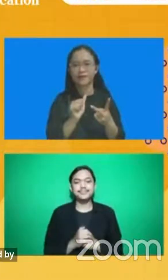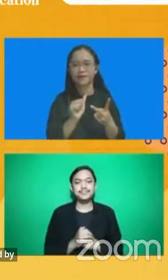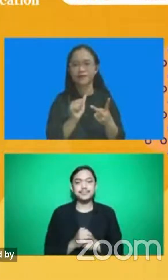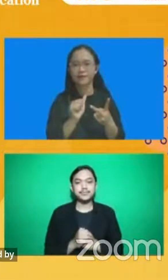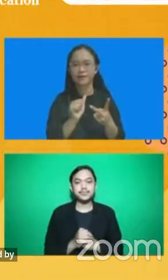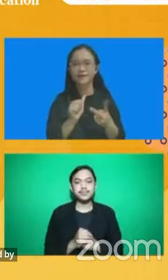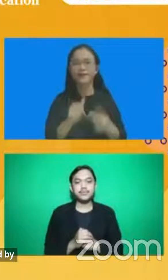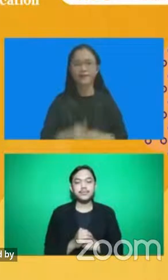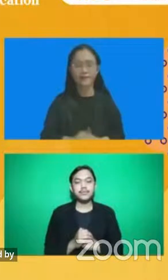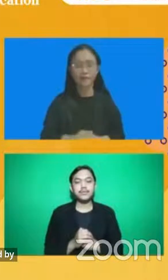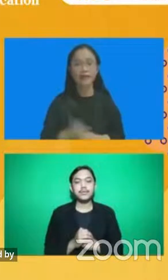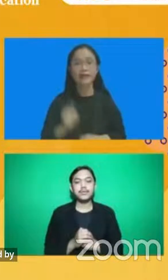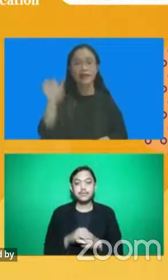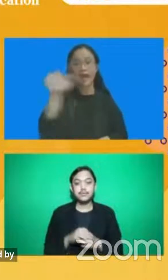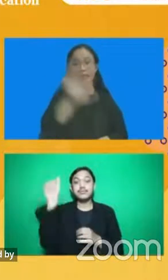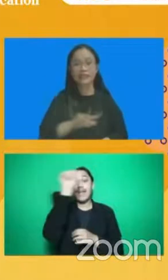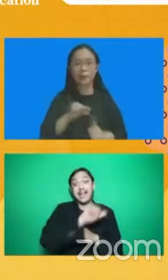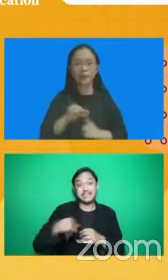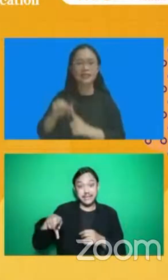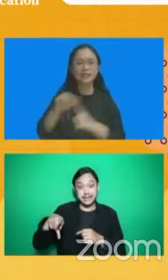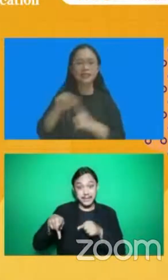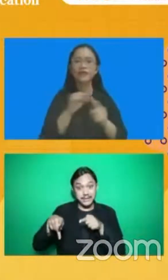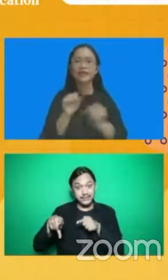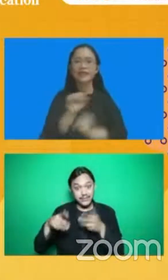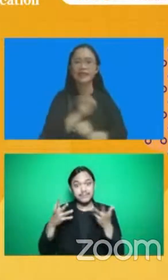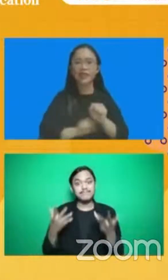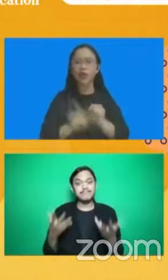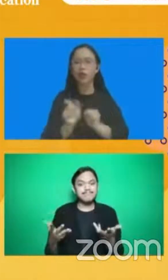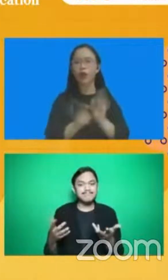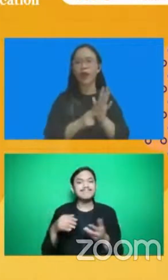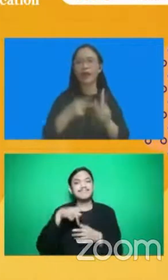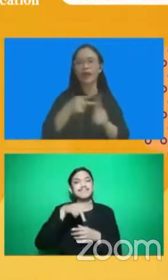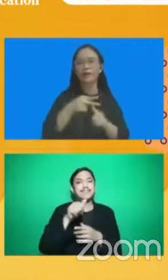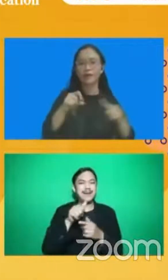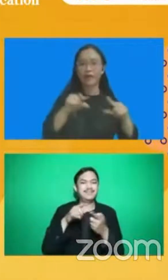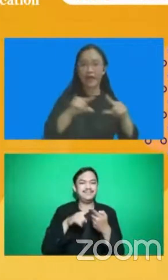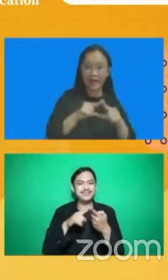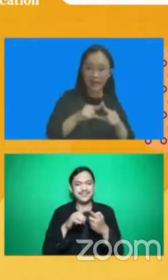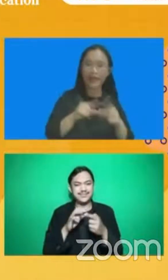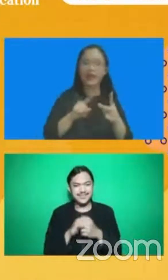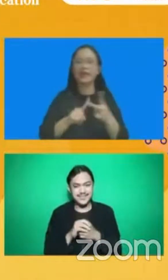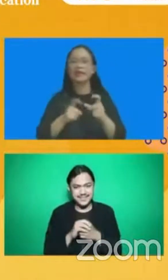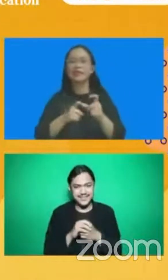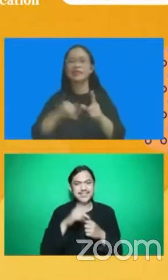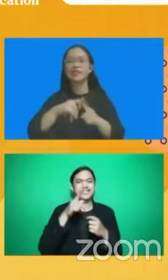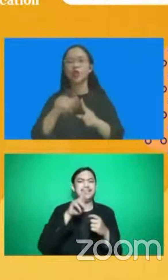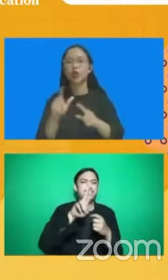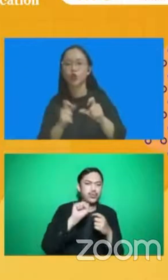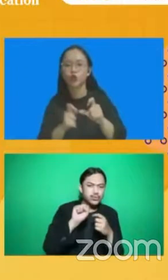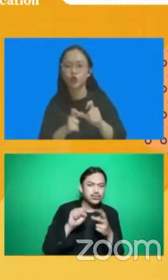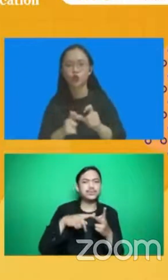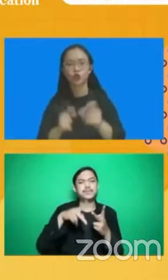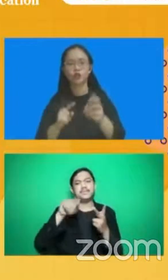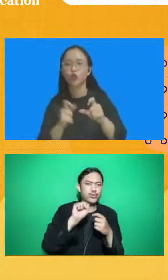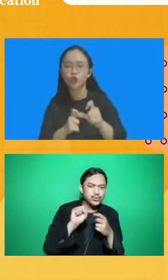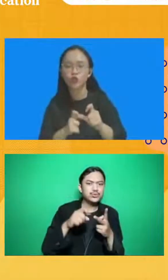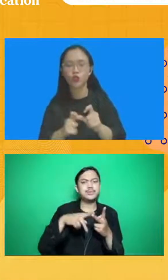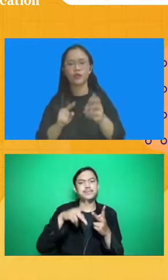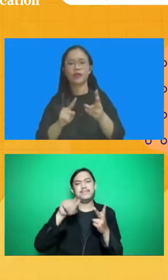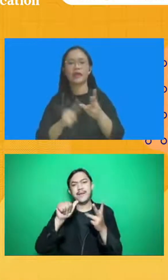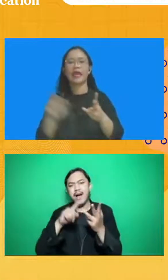Indonesia, Cyclus Indonesia, as well as the Asia Pacific Digital Sexuality Education Community